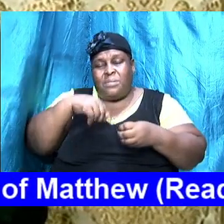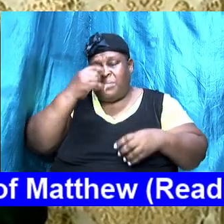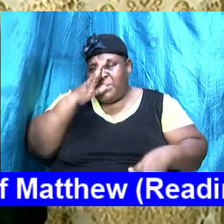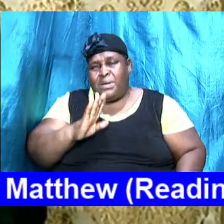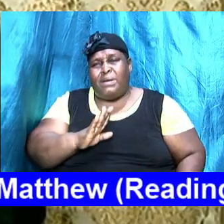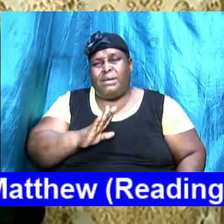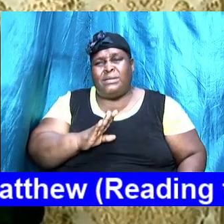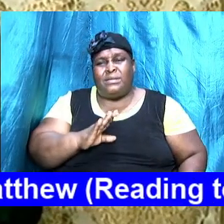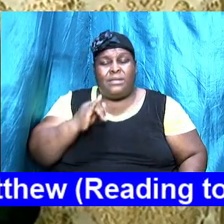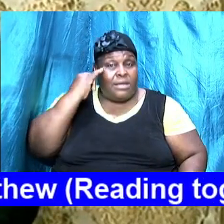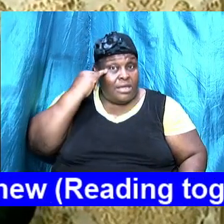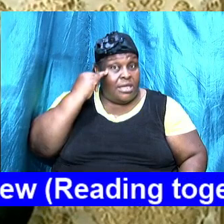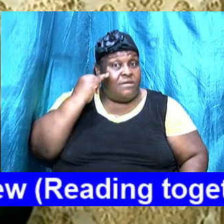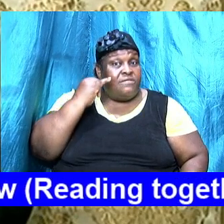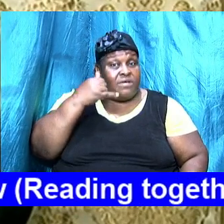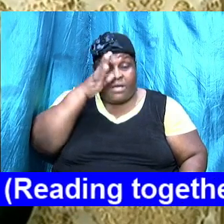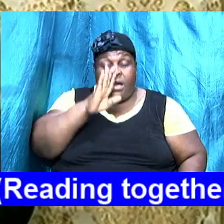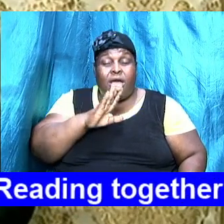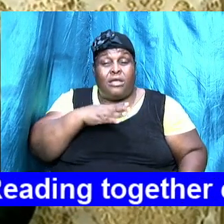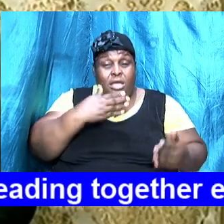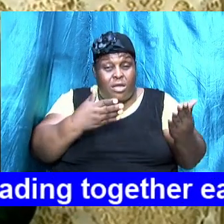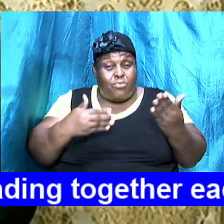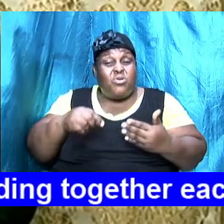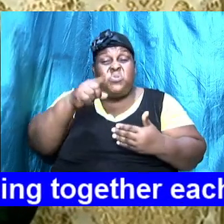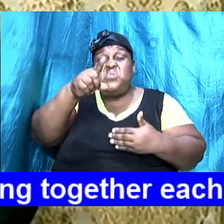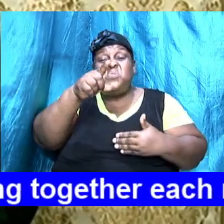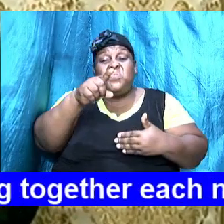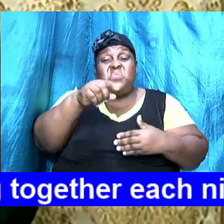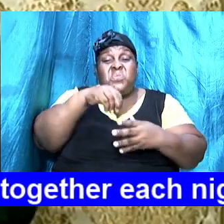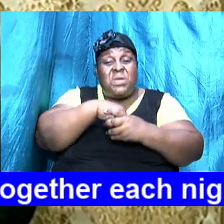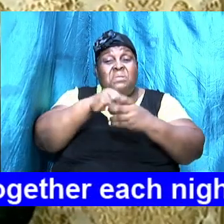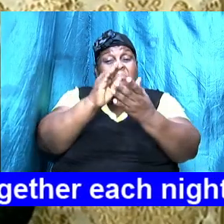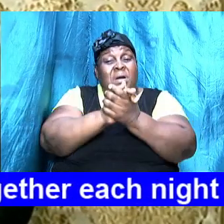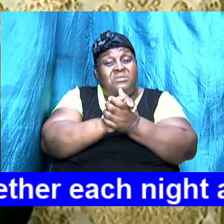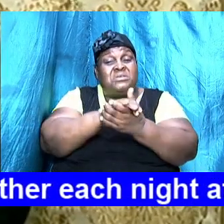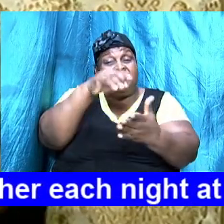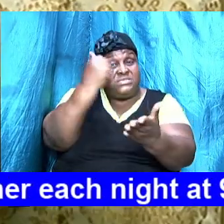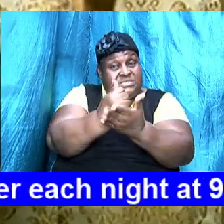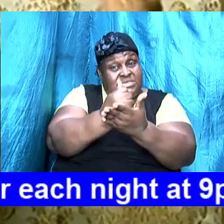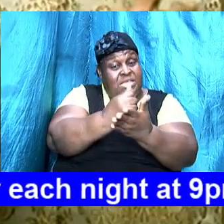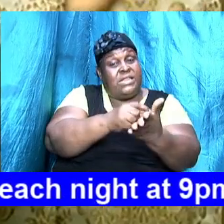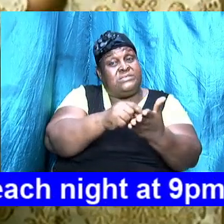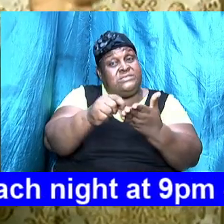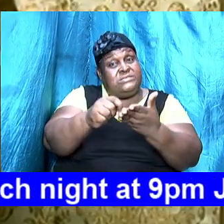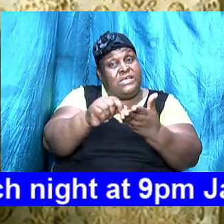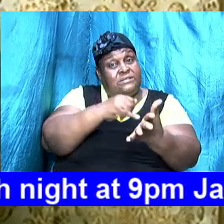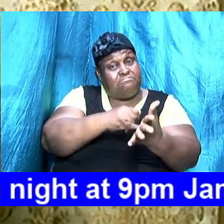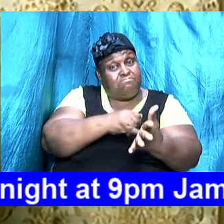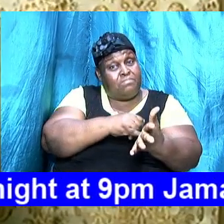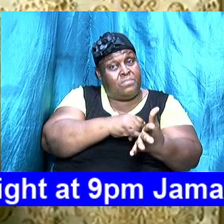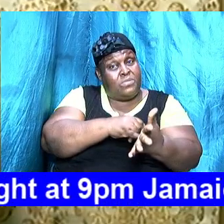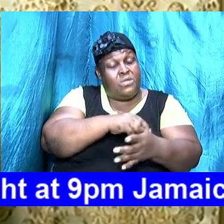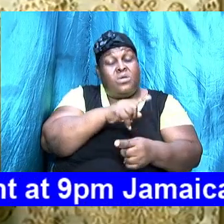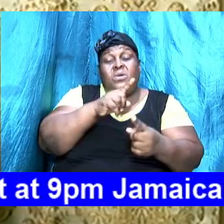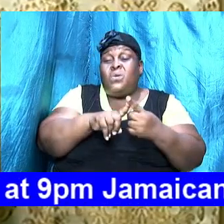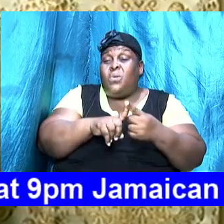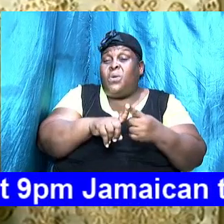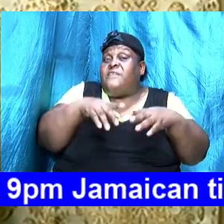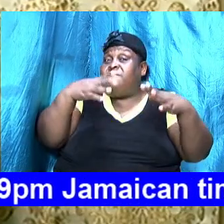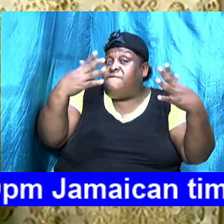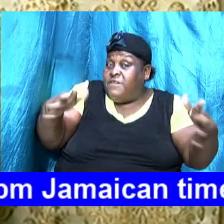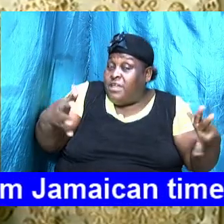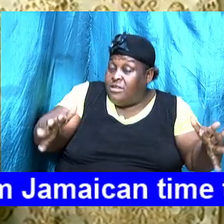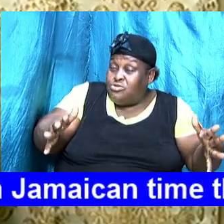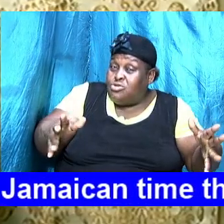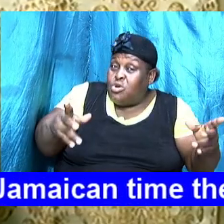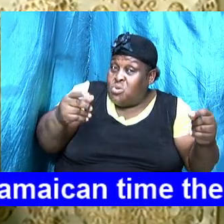if he brings you into it and seal and sign it after we have done what we were